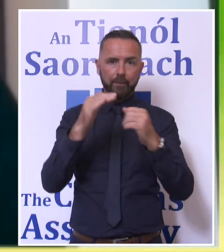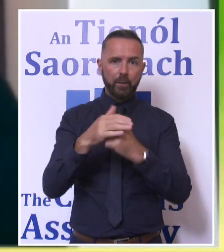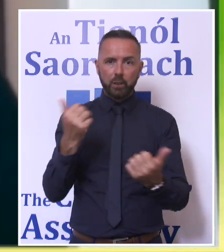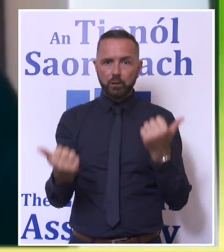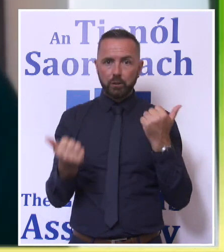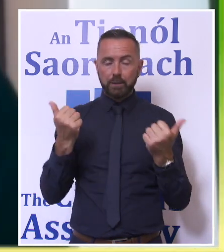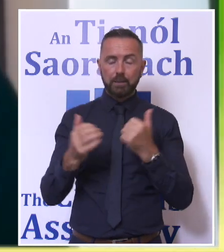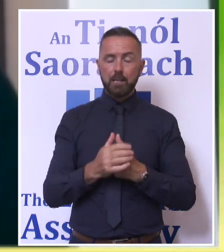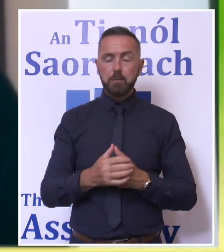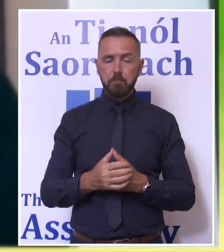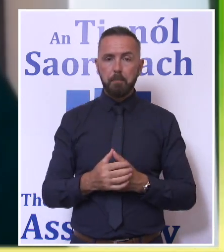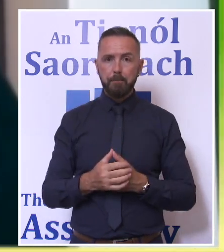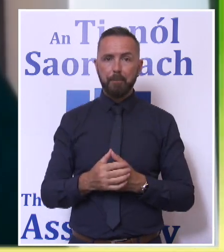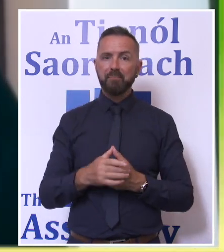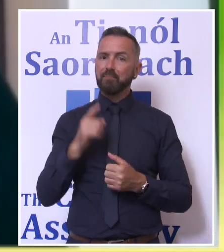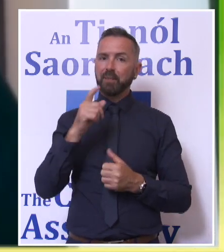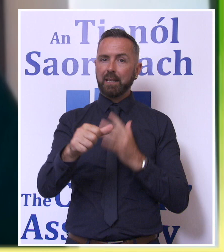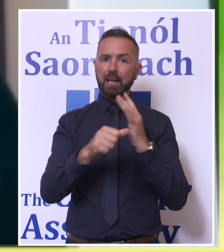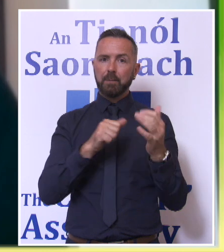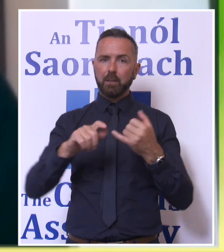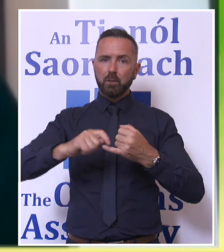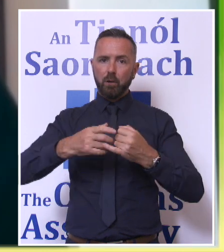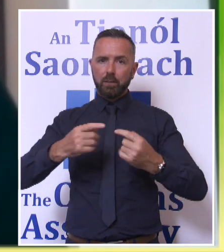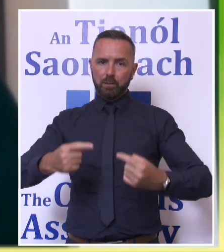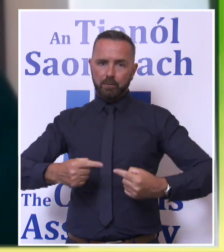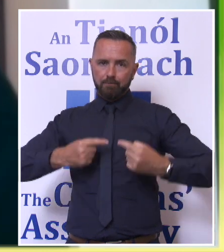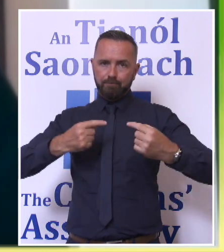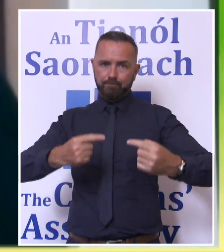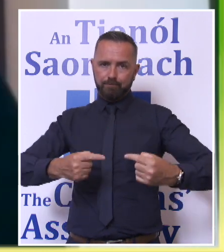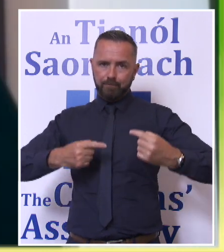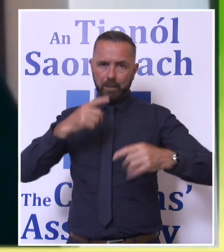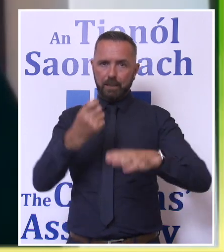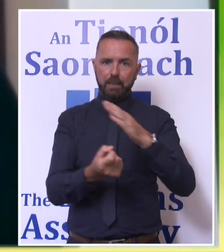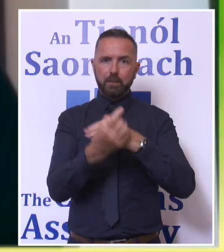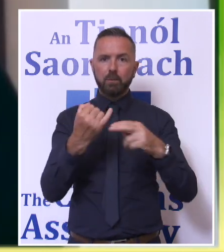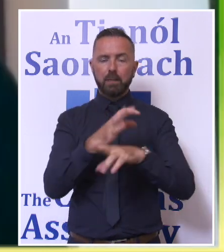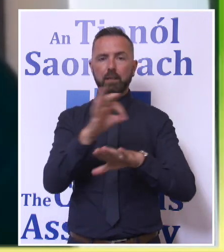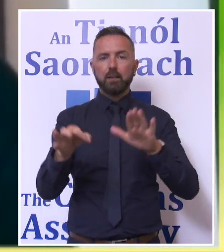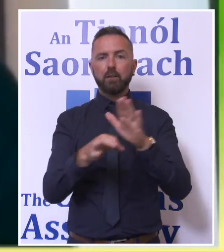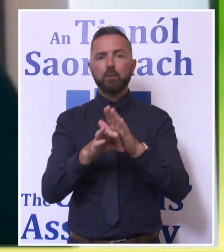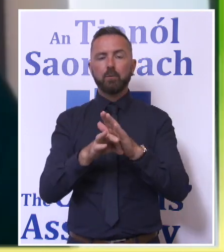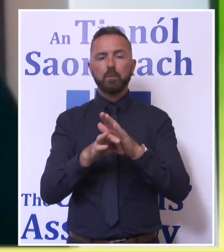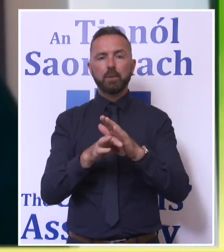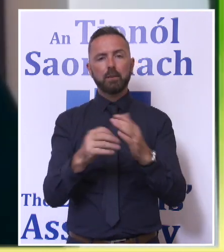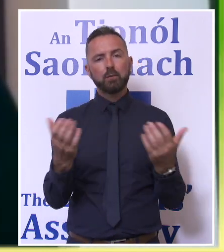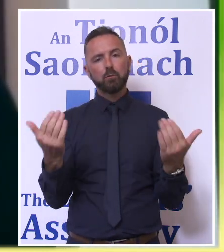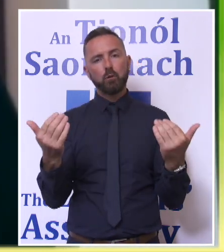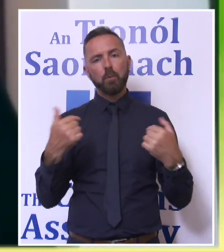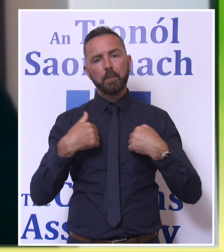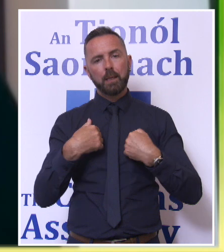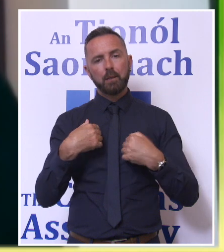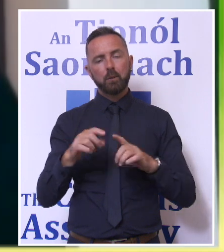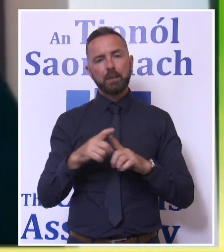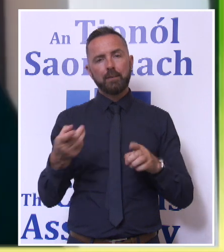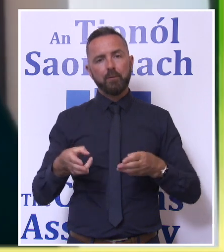wrong. And it was that experience of trying to fight that issue within the government that sort of drew me on a different path, if you like.